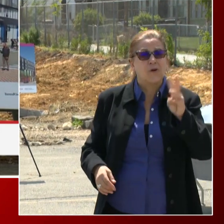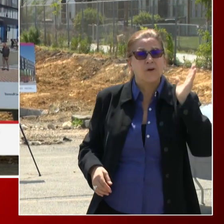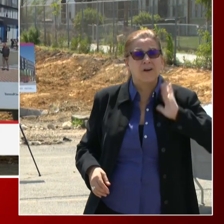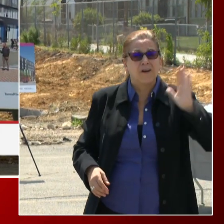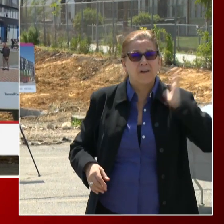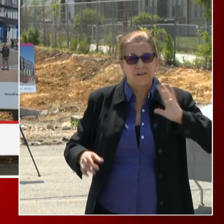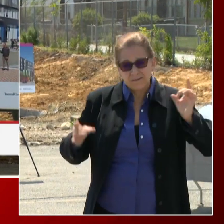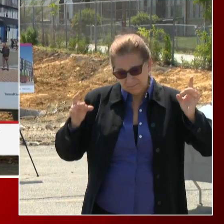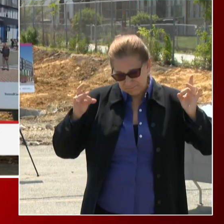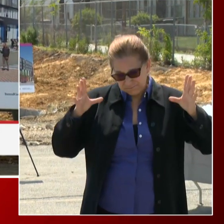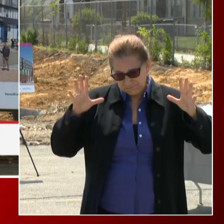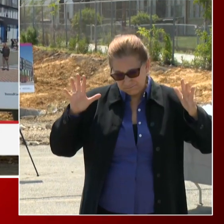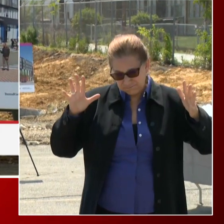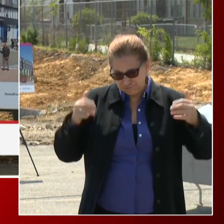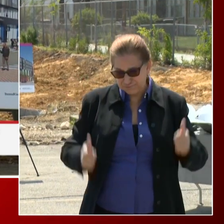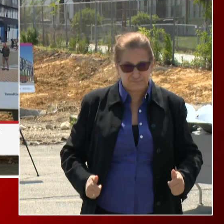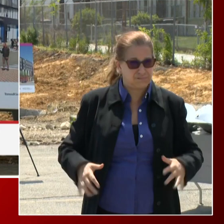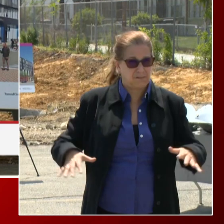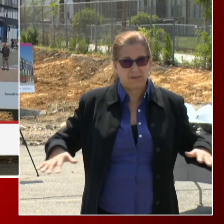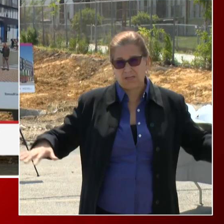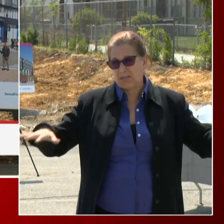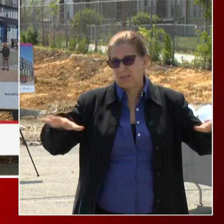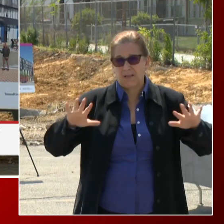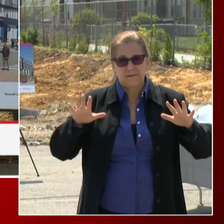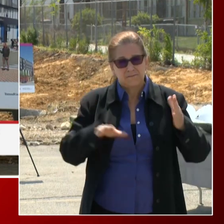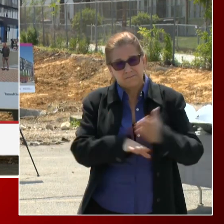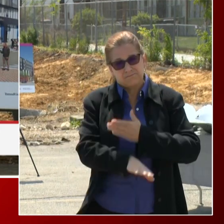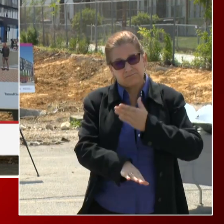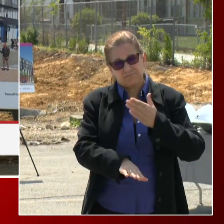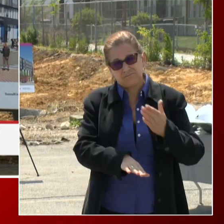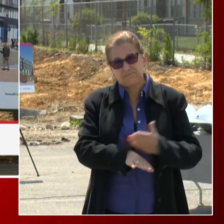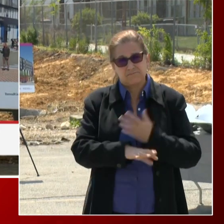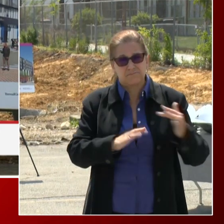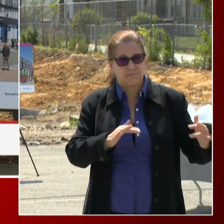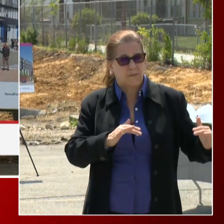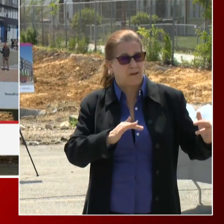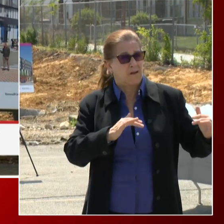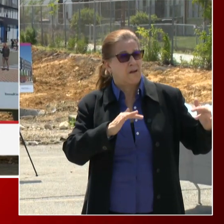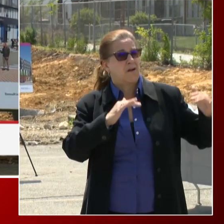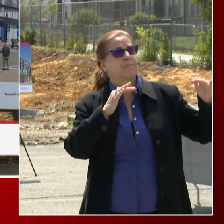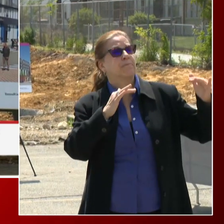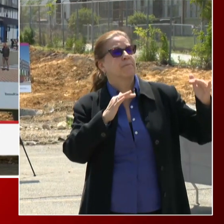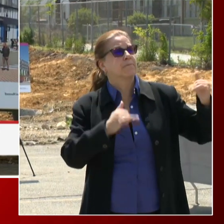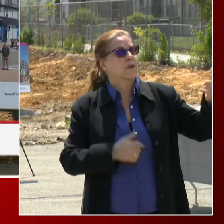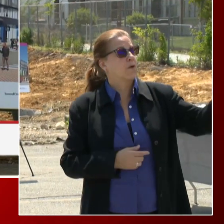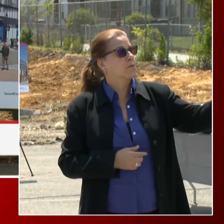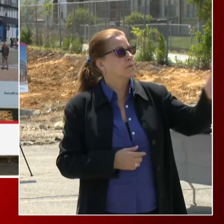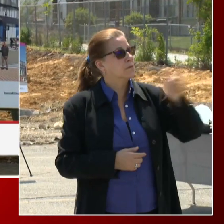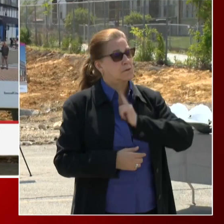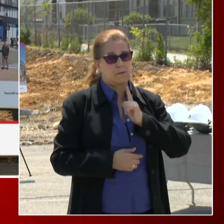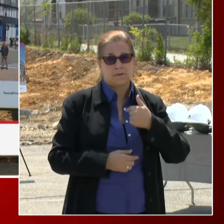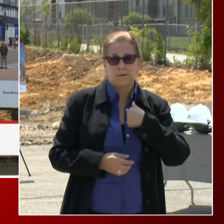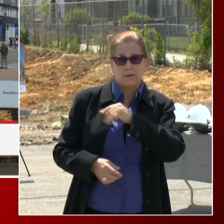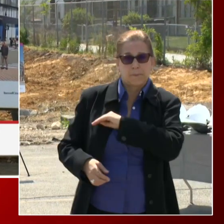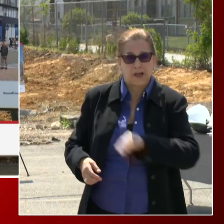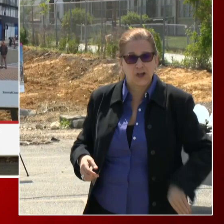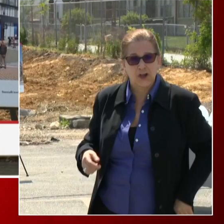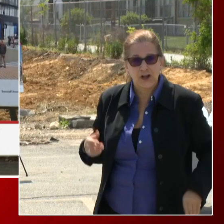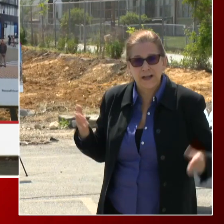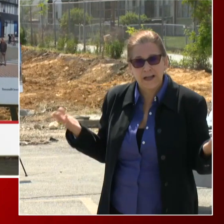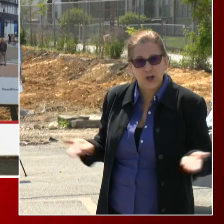excited about what that will mean for the Northeast Heights community. So thank you to DMPED and Deputy